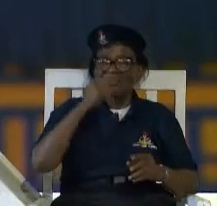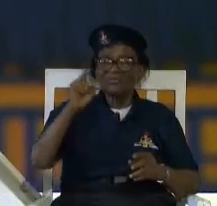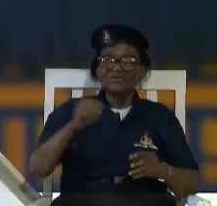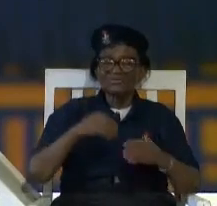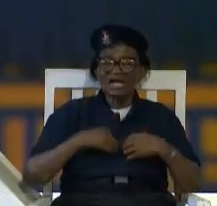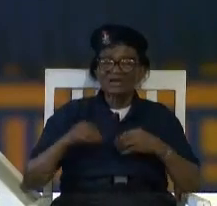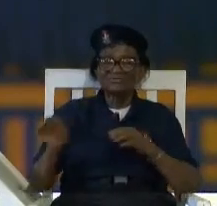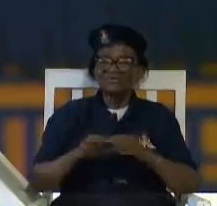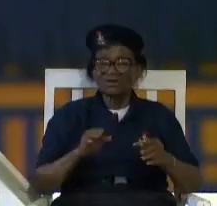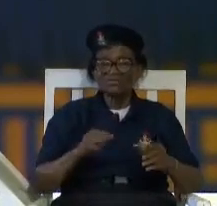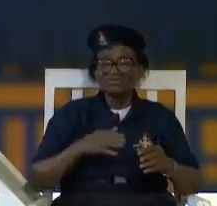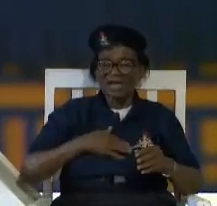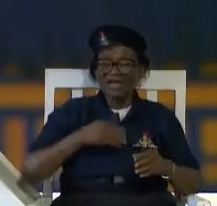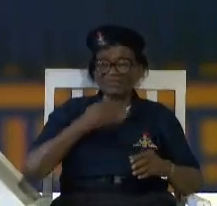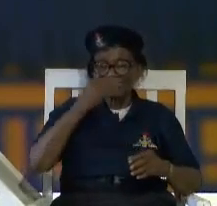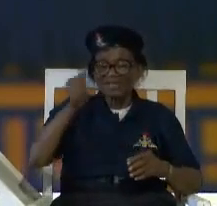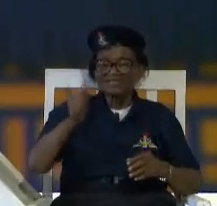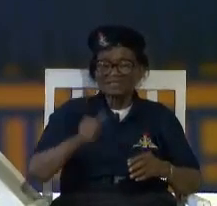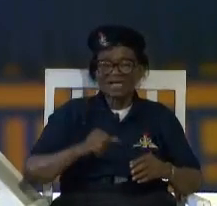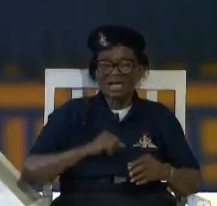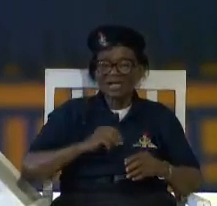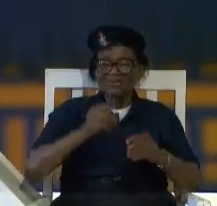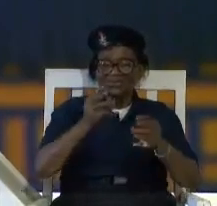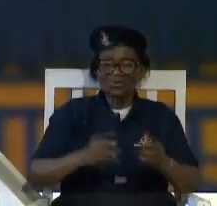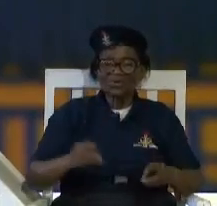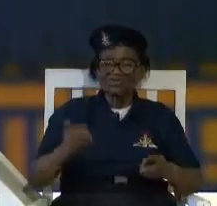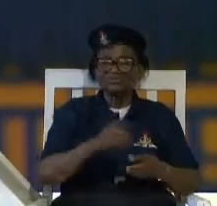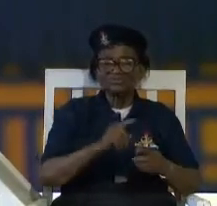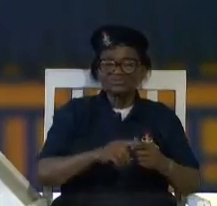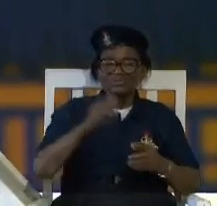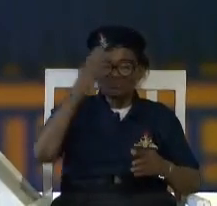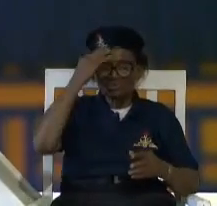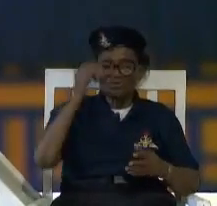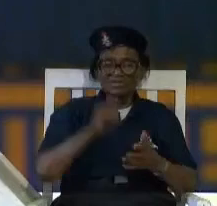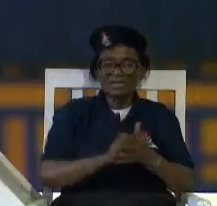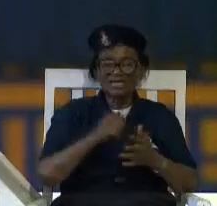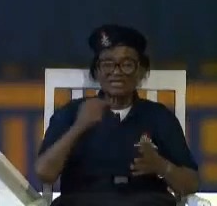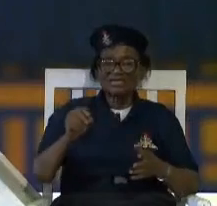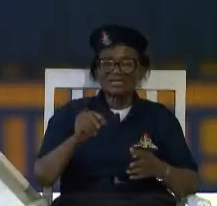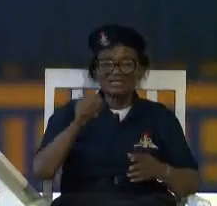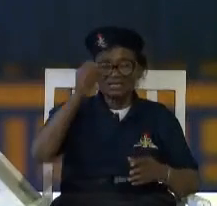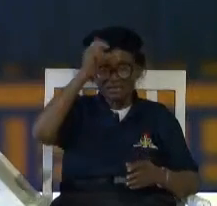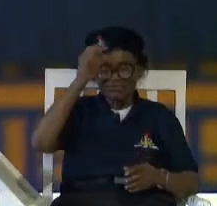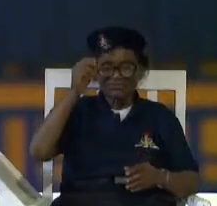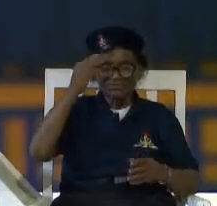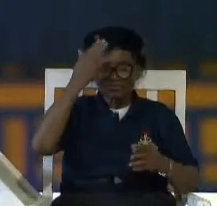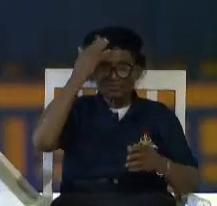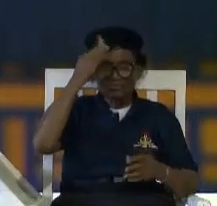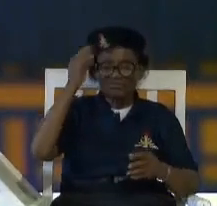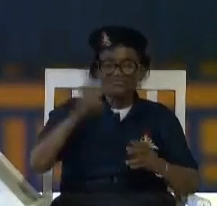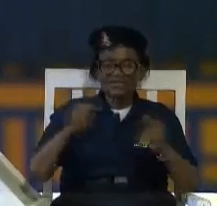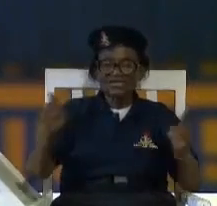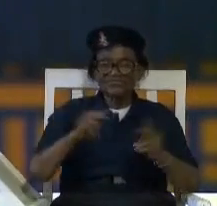And I want you to know that the devil knows very, very well